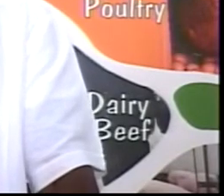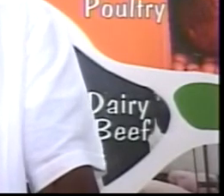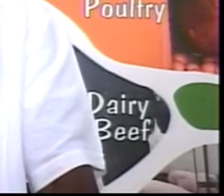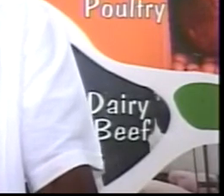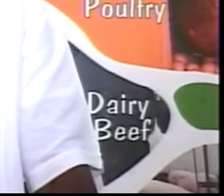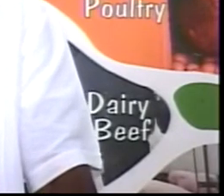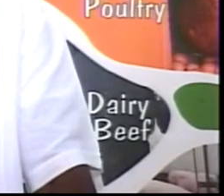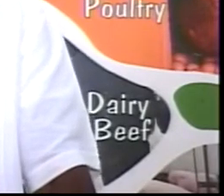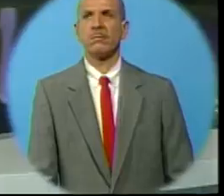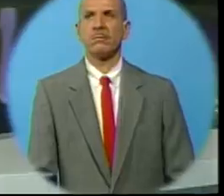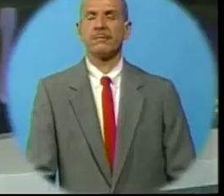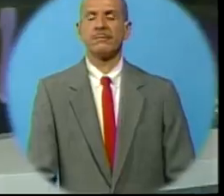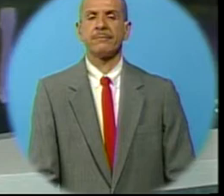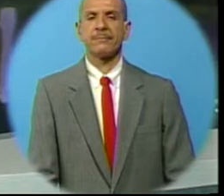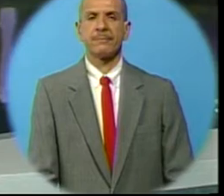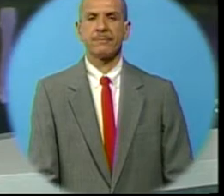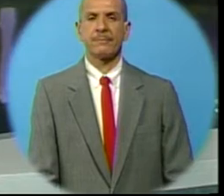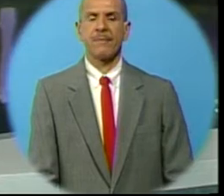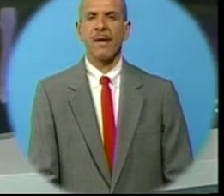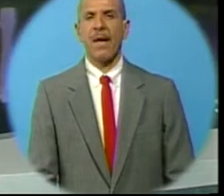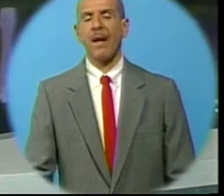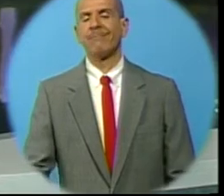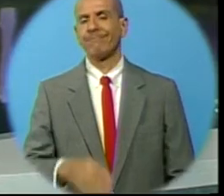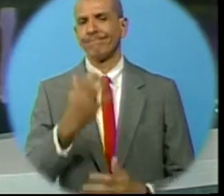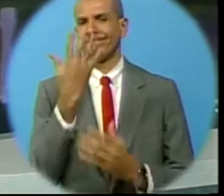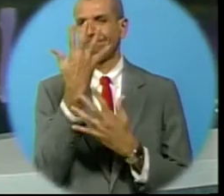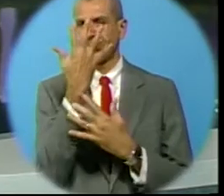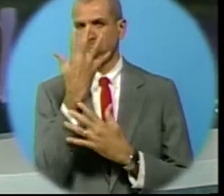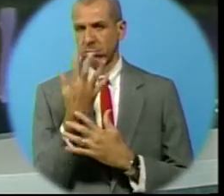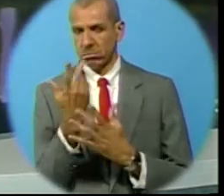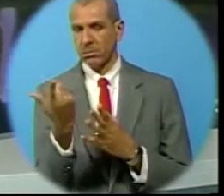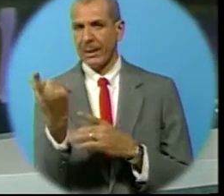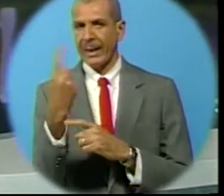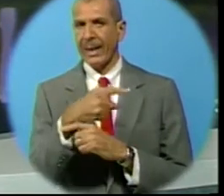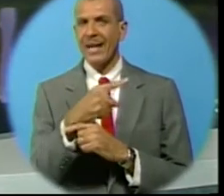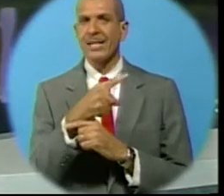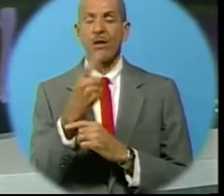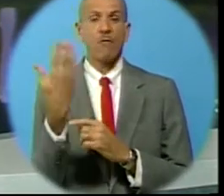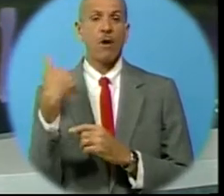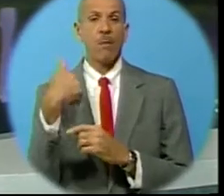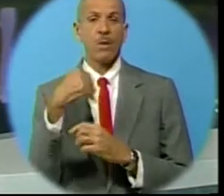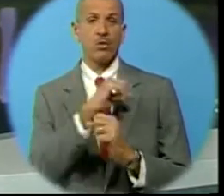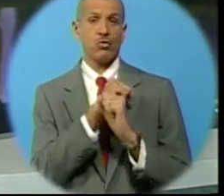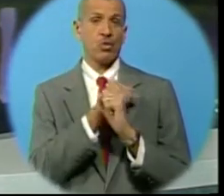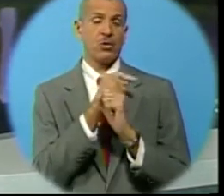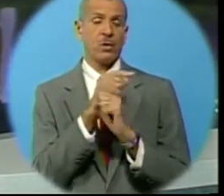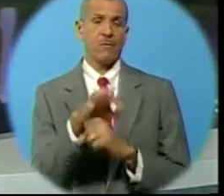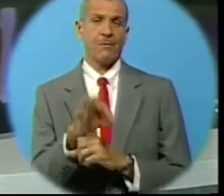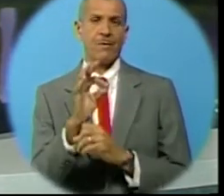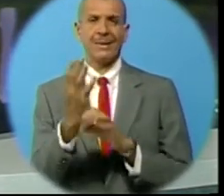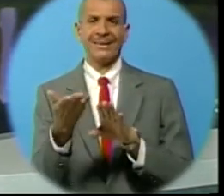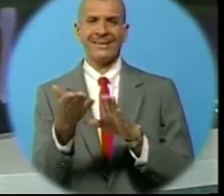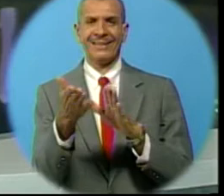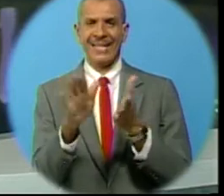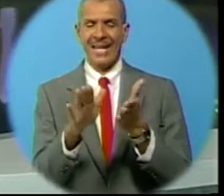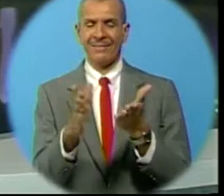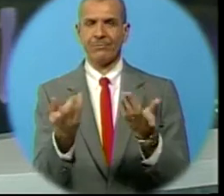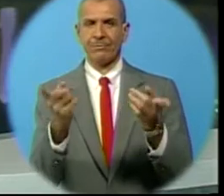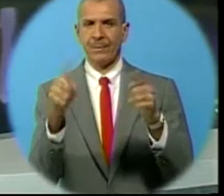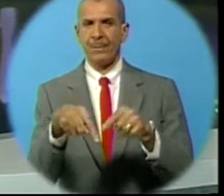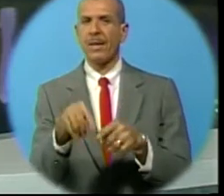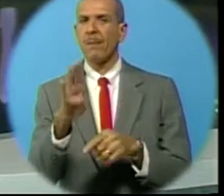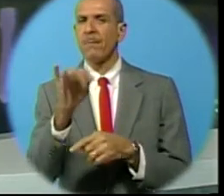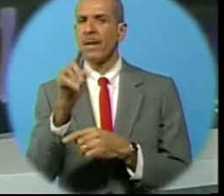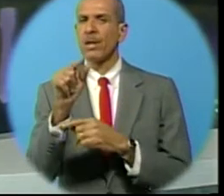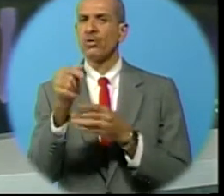be marketed. A tragedy today as a former soldier is found dead. It all unfolded in Bay